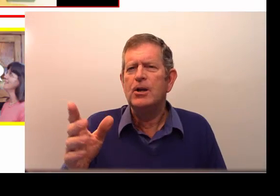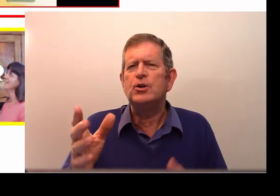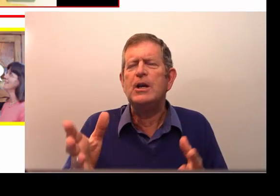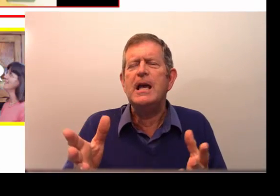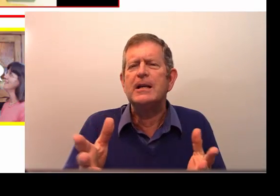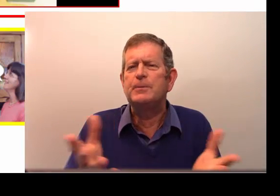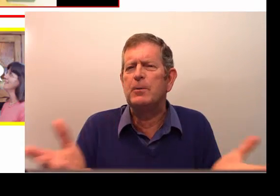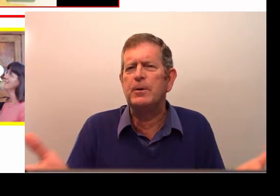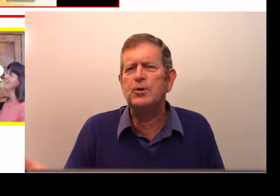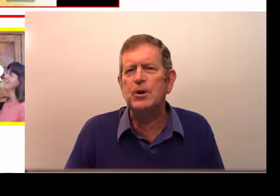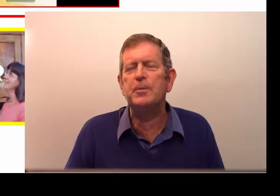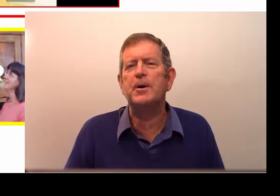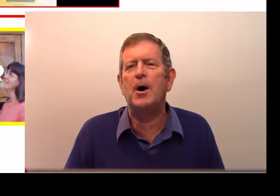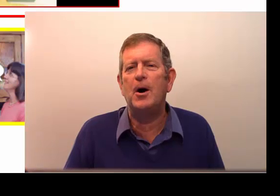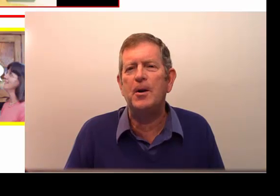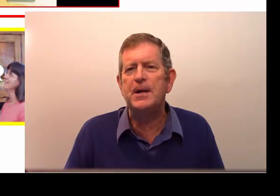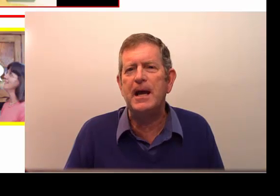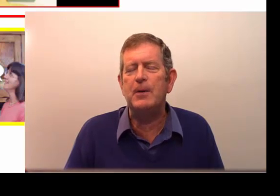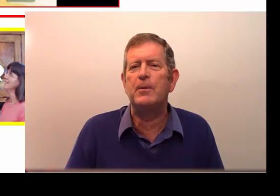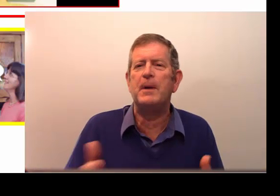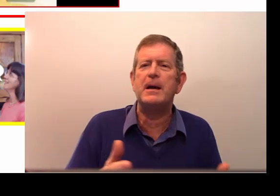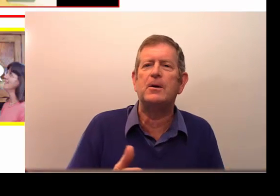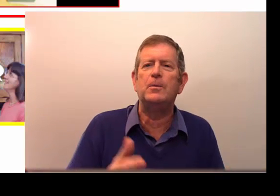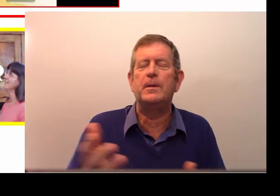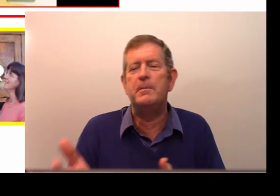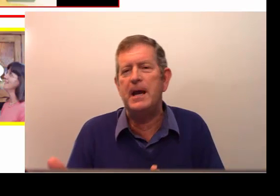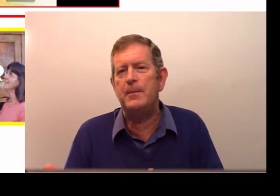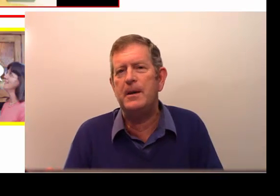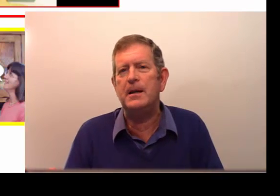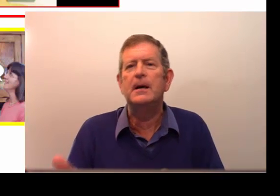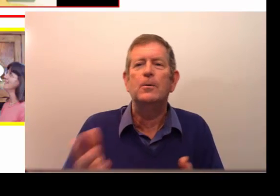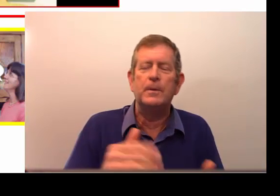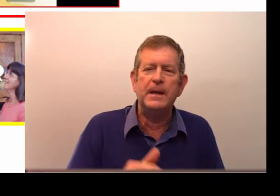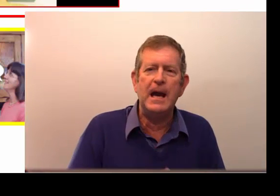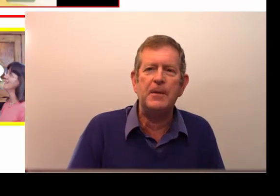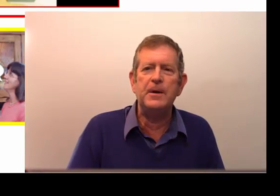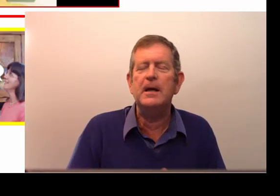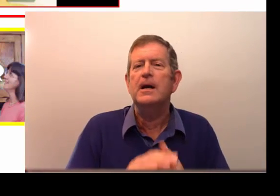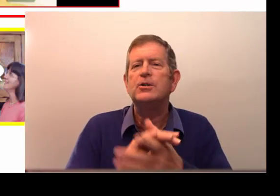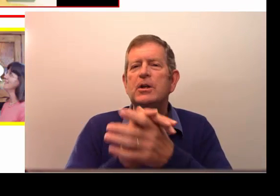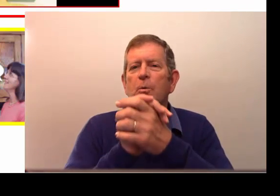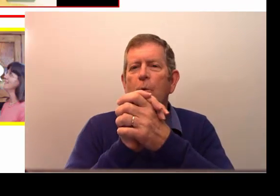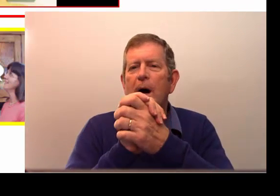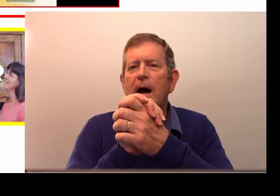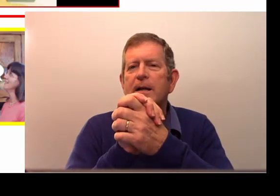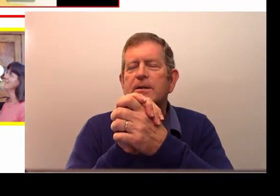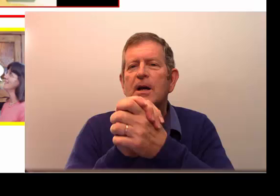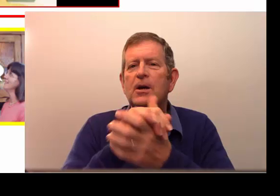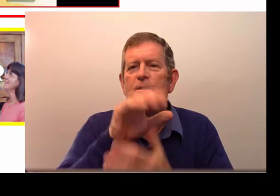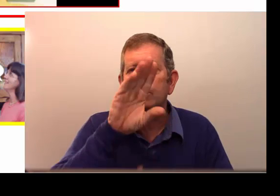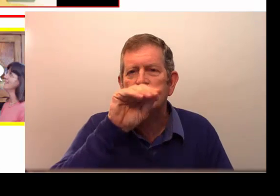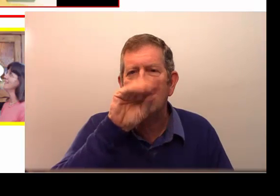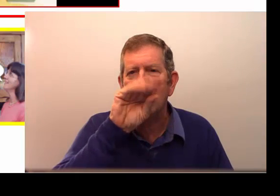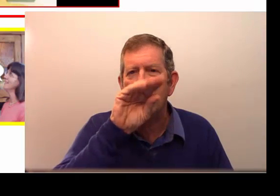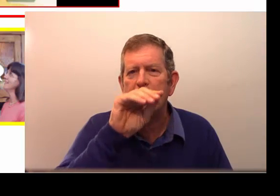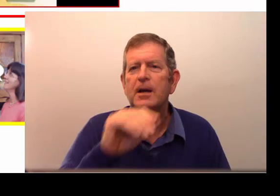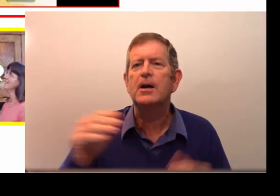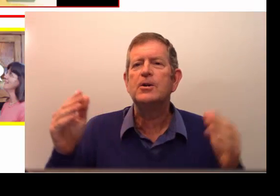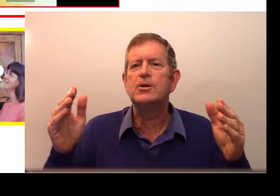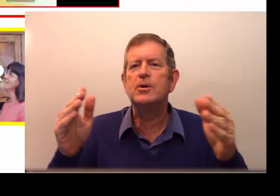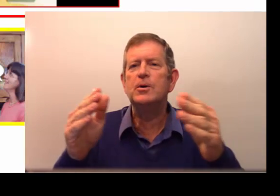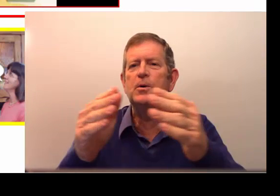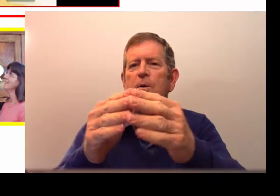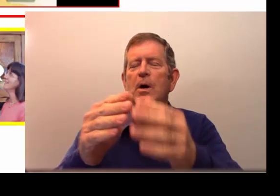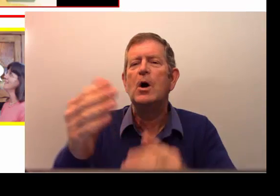to John. She has been with children all day, with Michael, with the baby, with Kathy, and she wants to